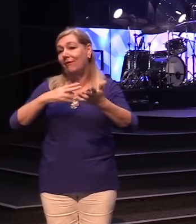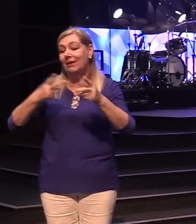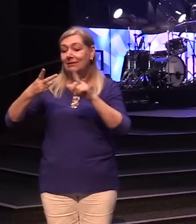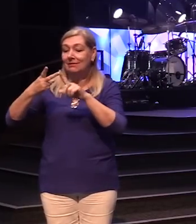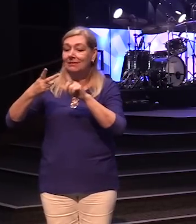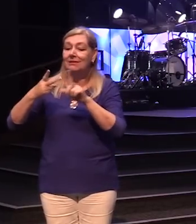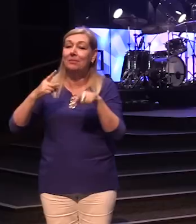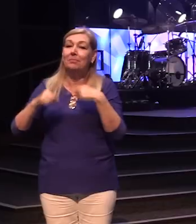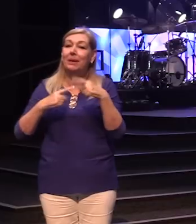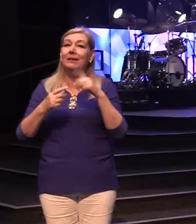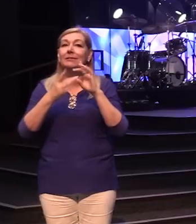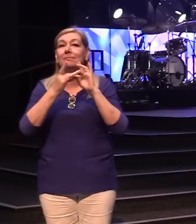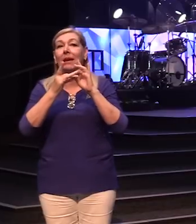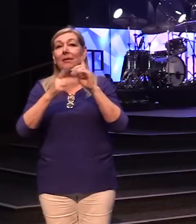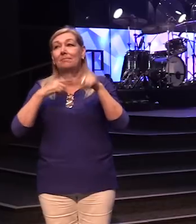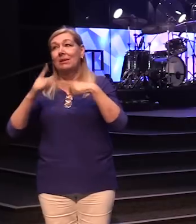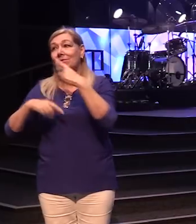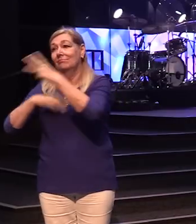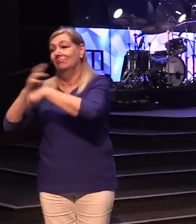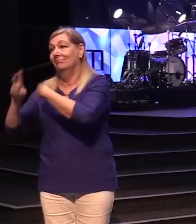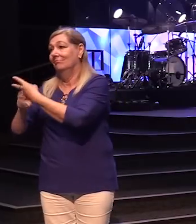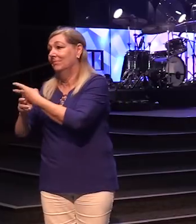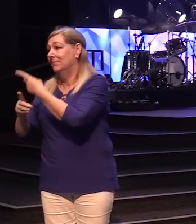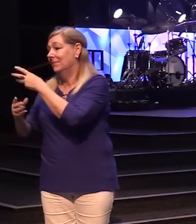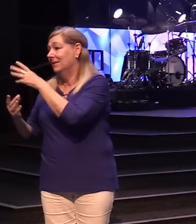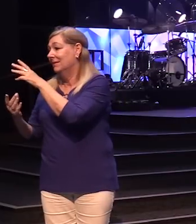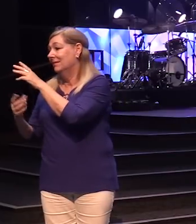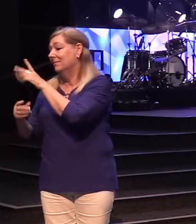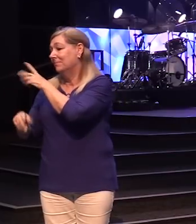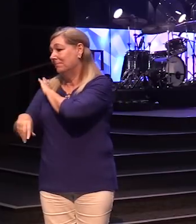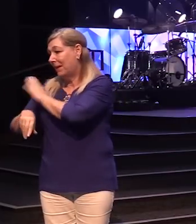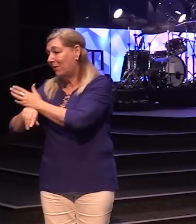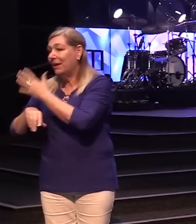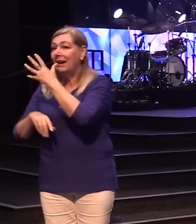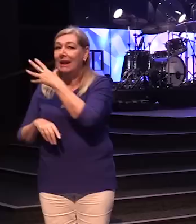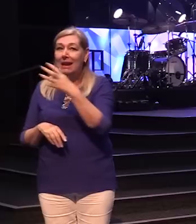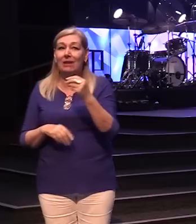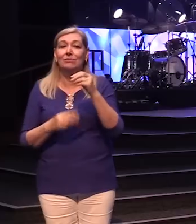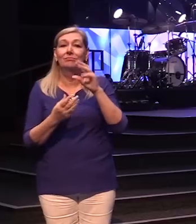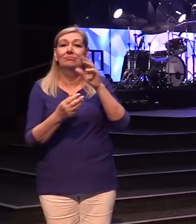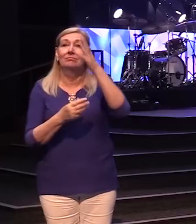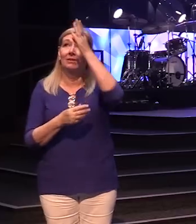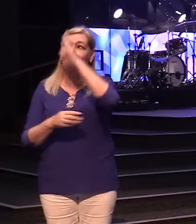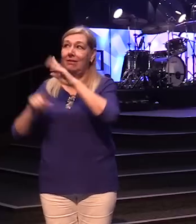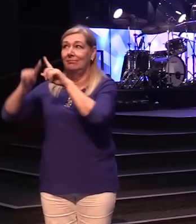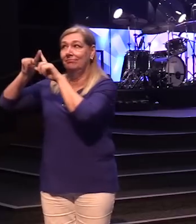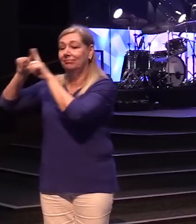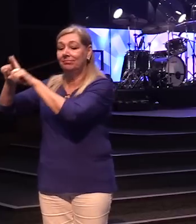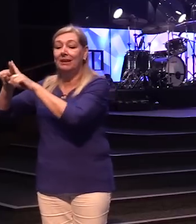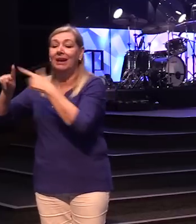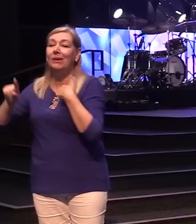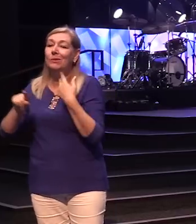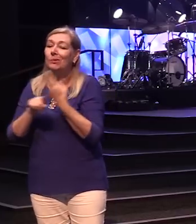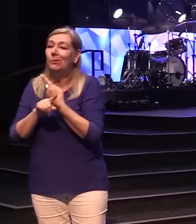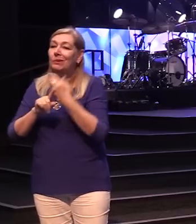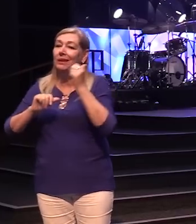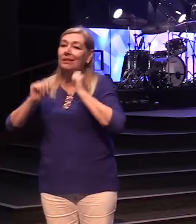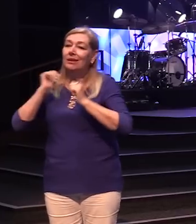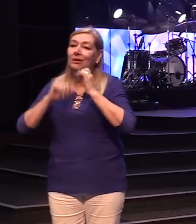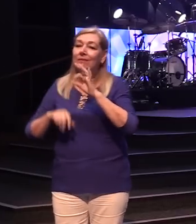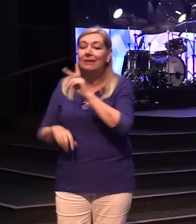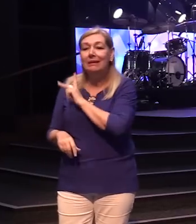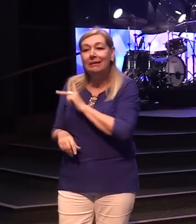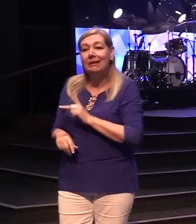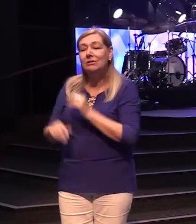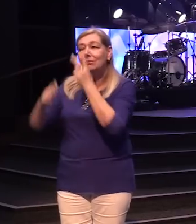intersection between secular power and supernatural authority. And I use the theater of the kings and prophets in the